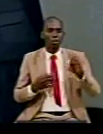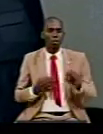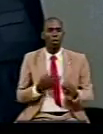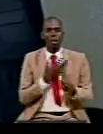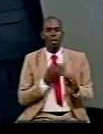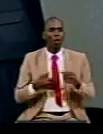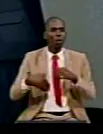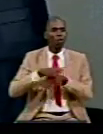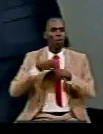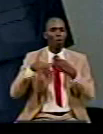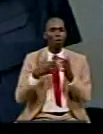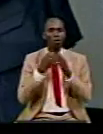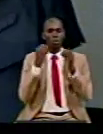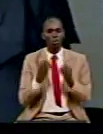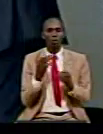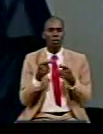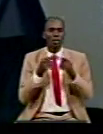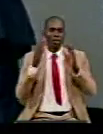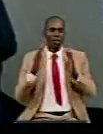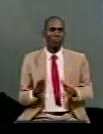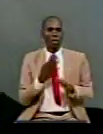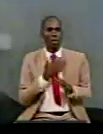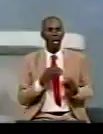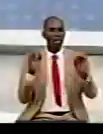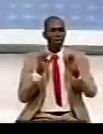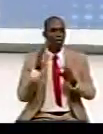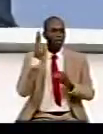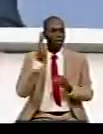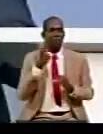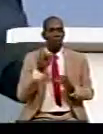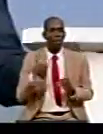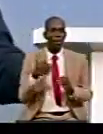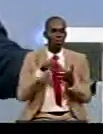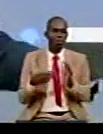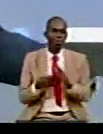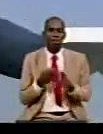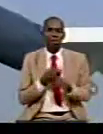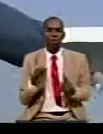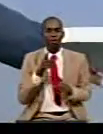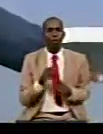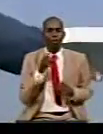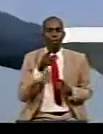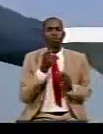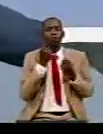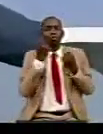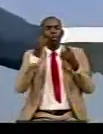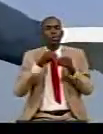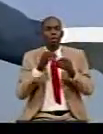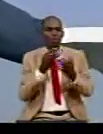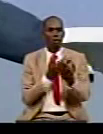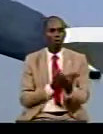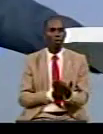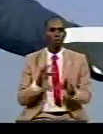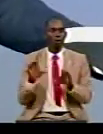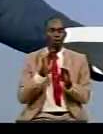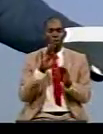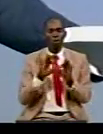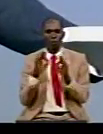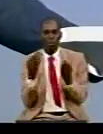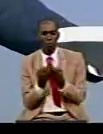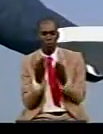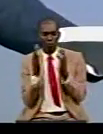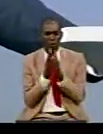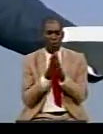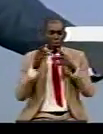nothing shall by any means hurt you. You wake up in the morning, you do your devotion, family devotion, and all that, but before you go out, you